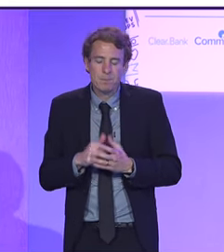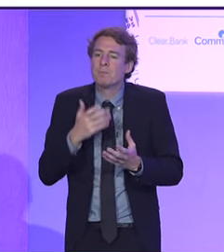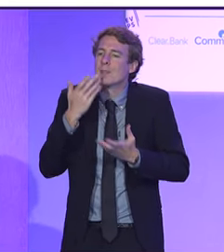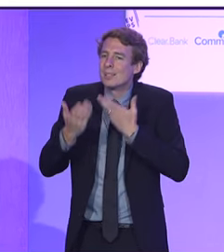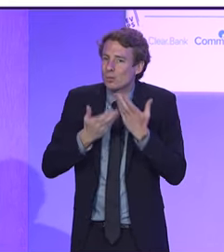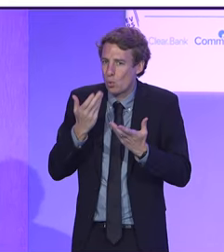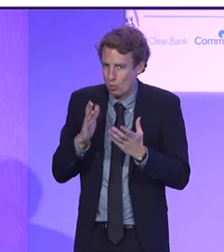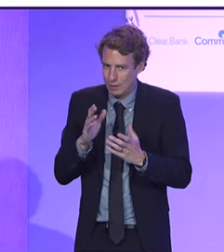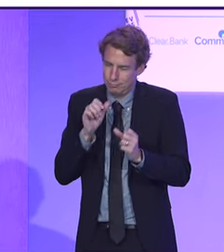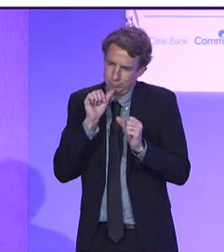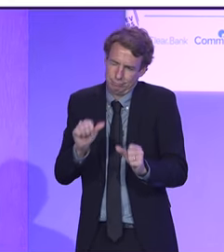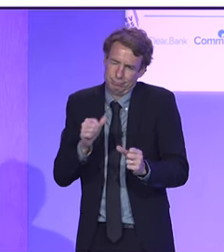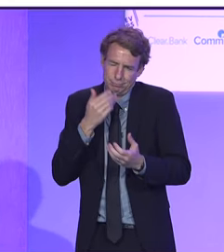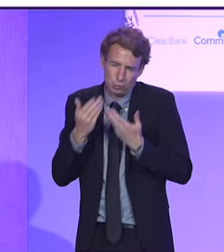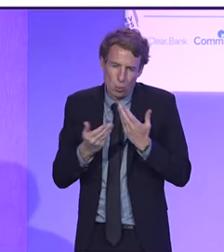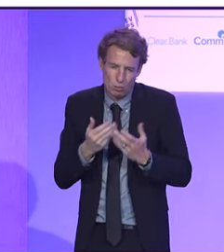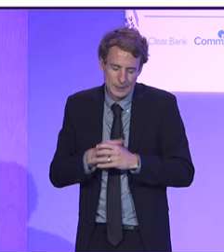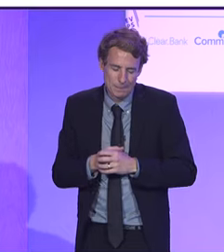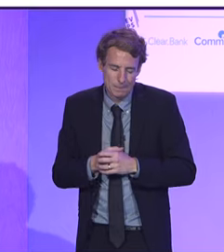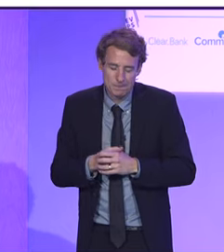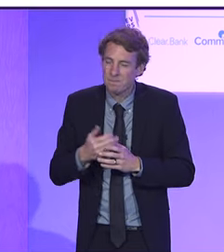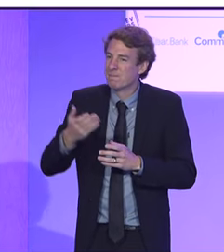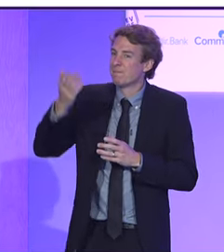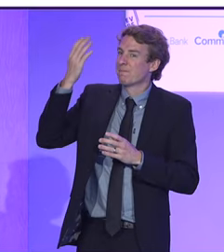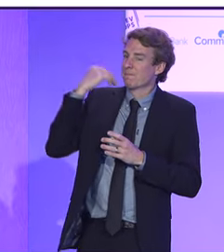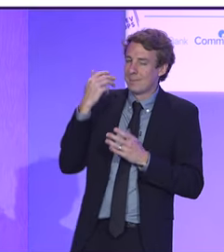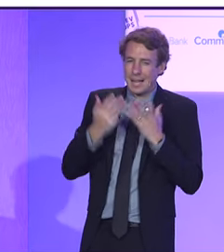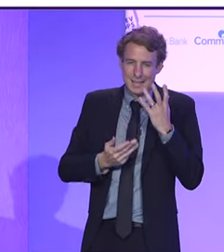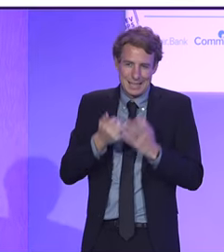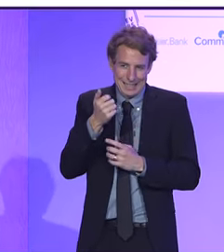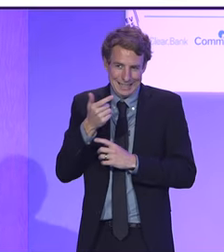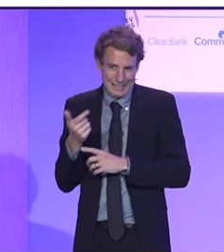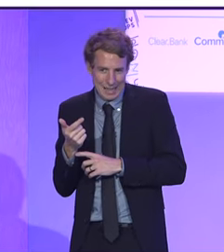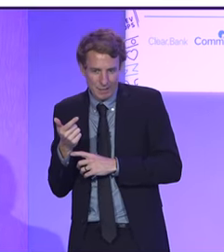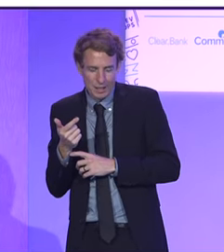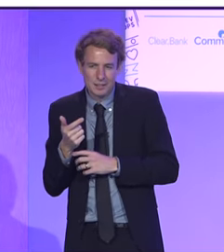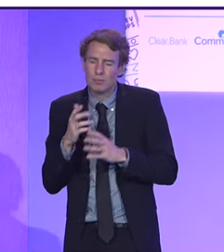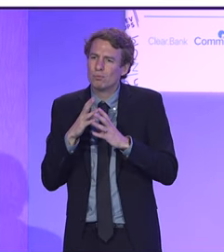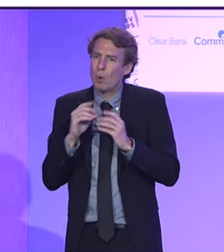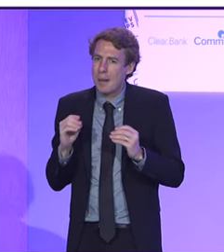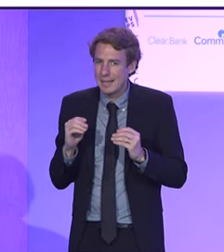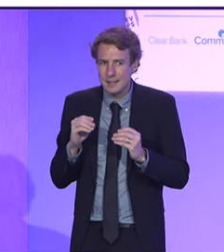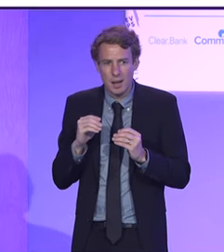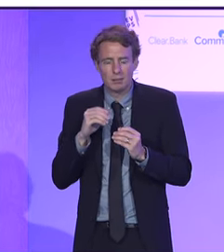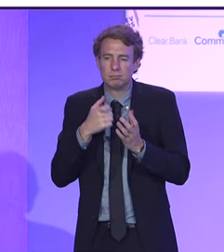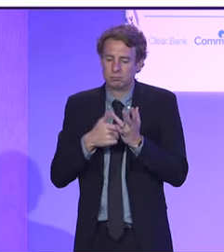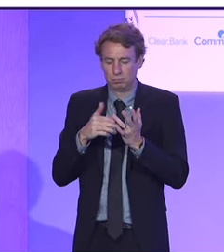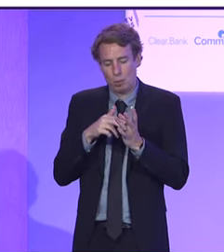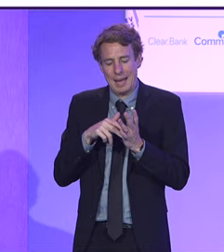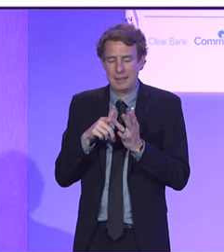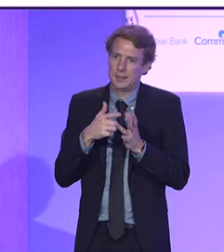the, I think, 1967, the Romanian communist government saw a decline in birth rates.